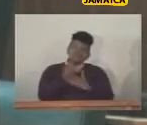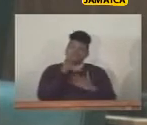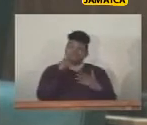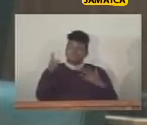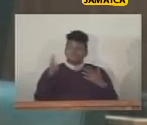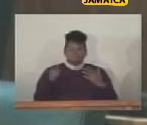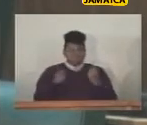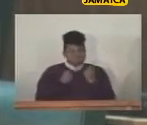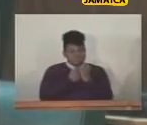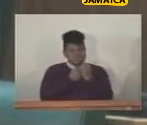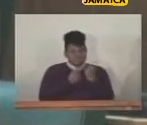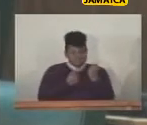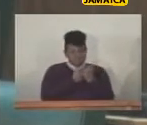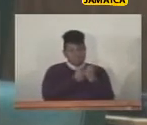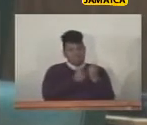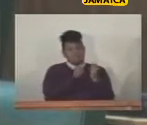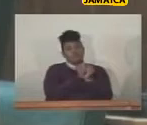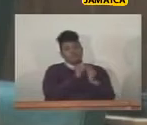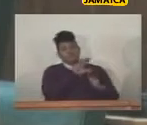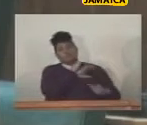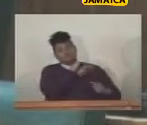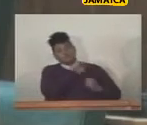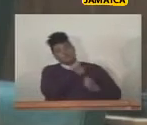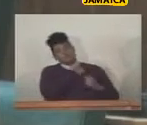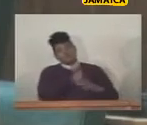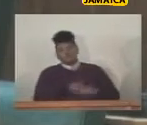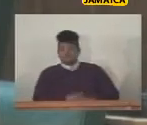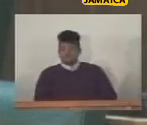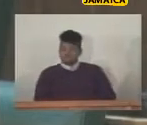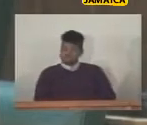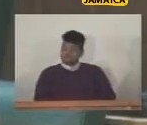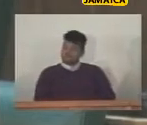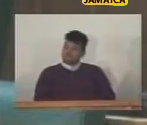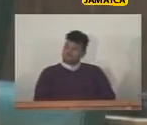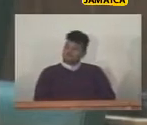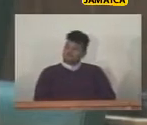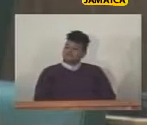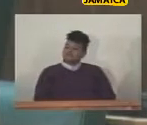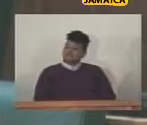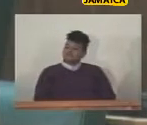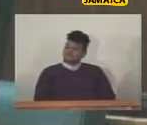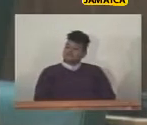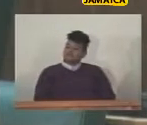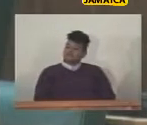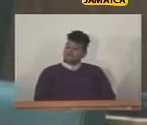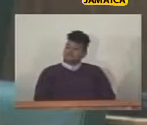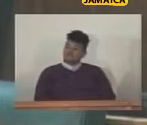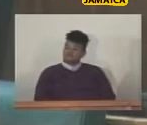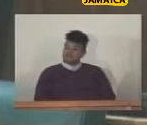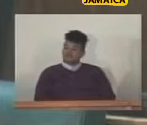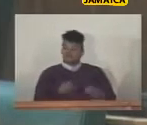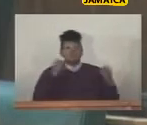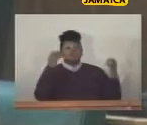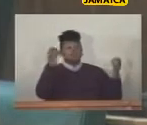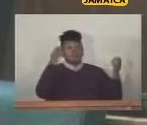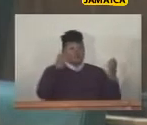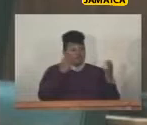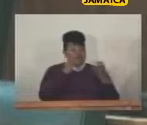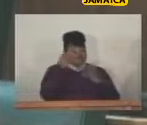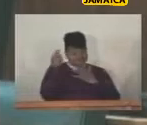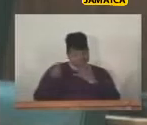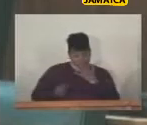in hand with the security forces. A number of operations are also being carried out